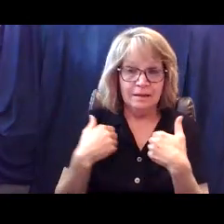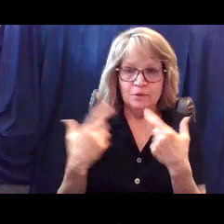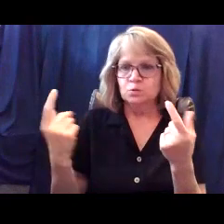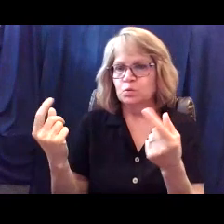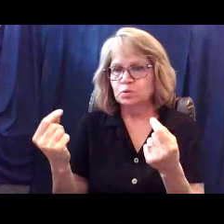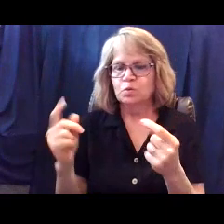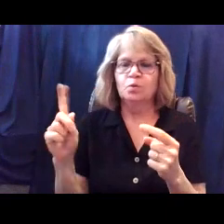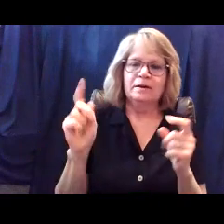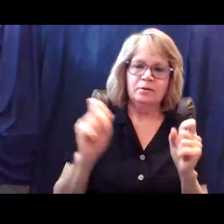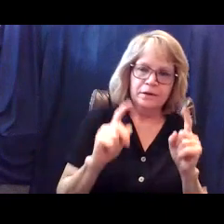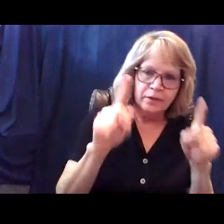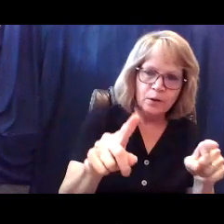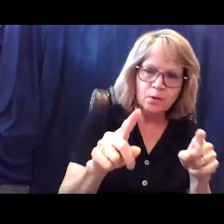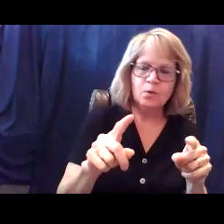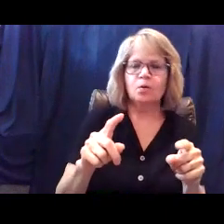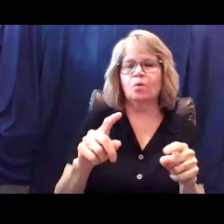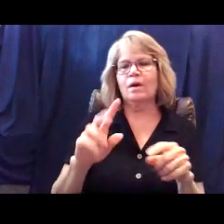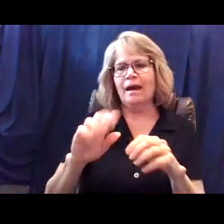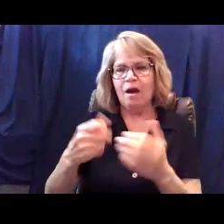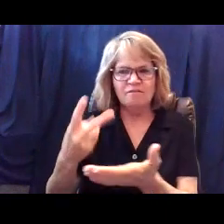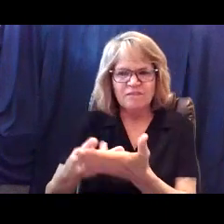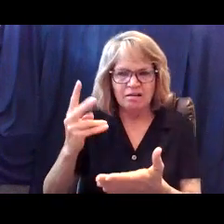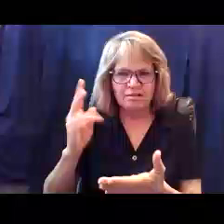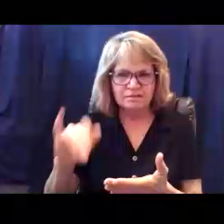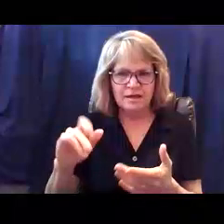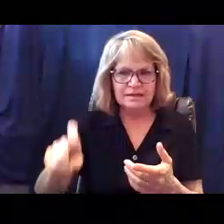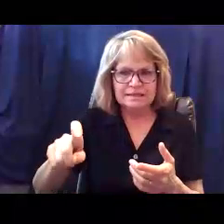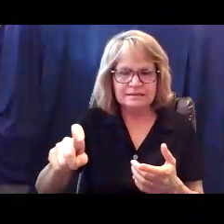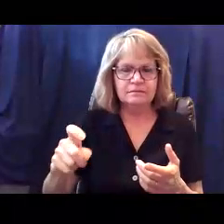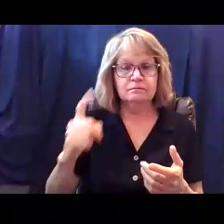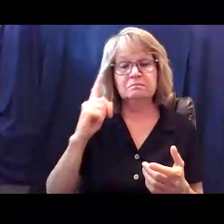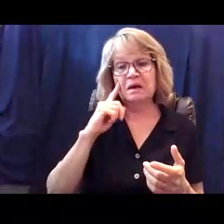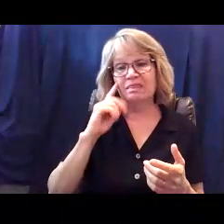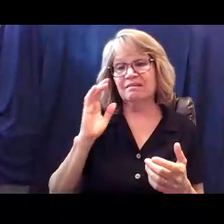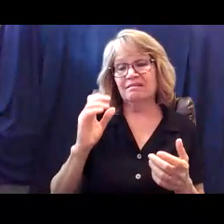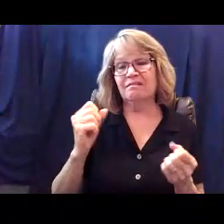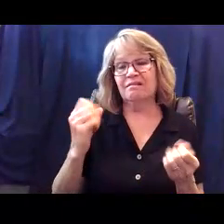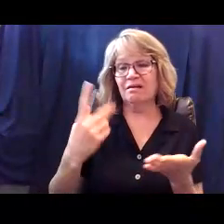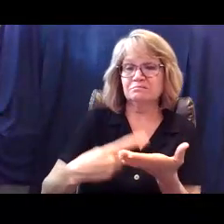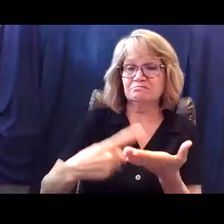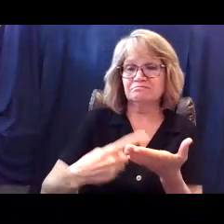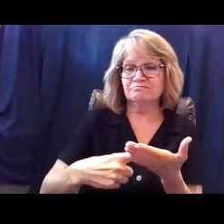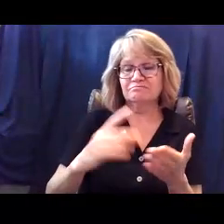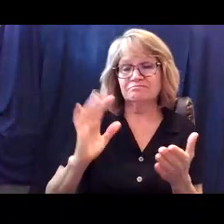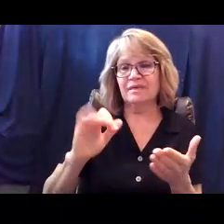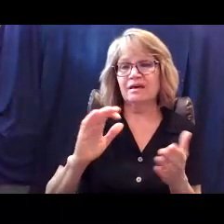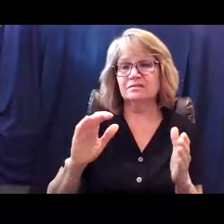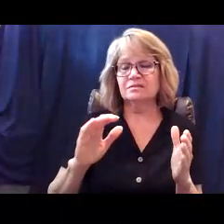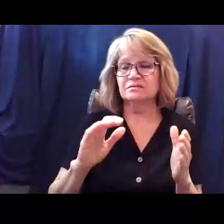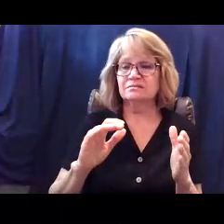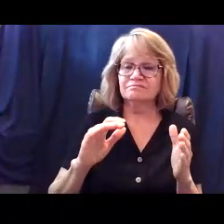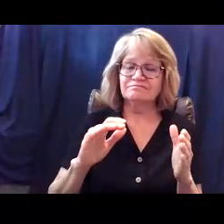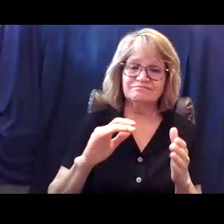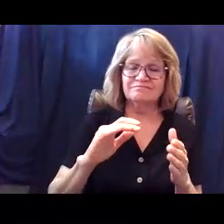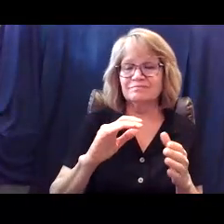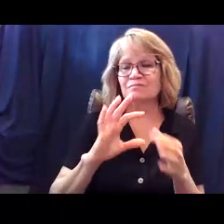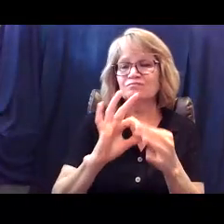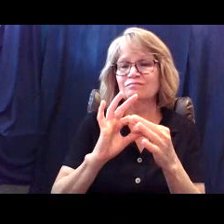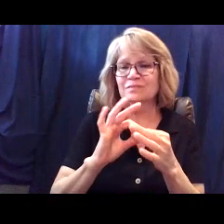they go, how valid is that need? And I think a lot of that is centered around a lack of